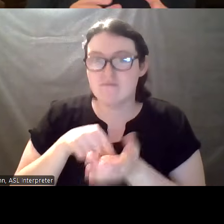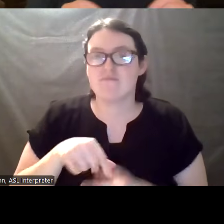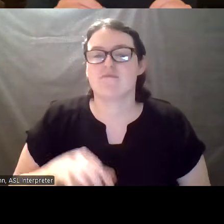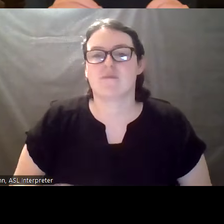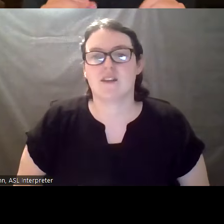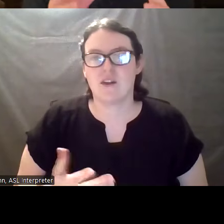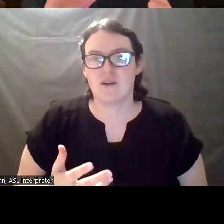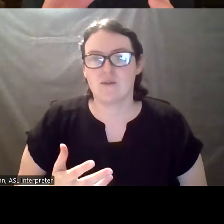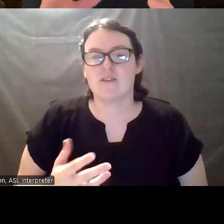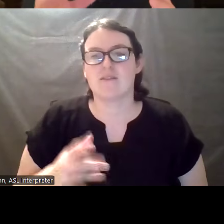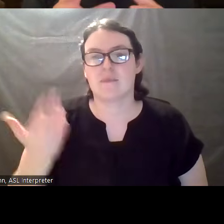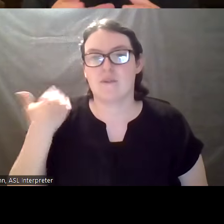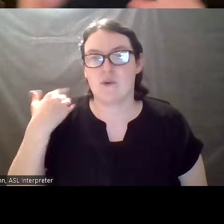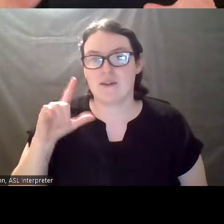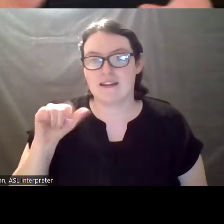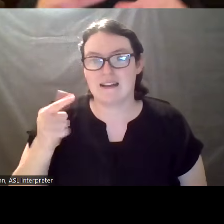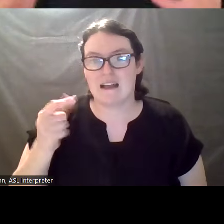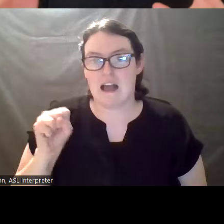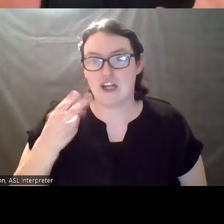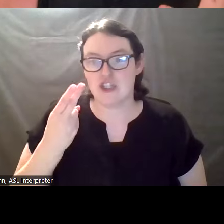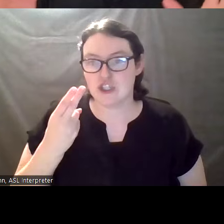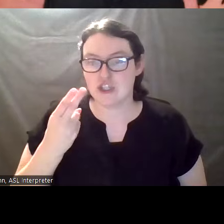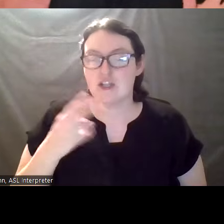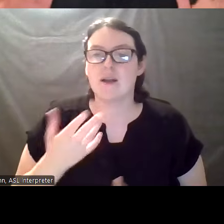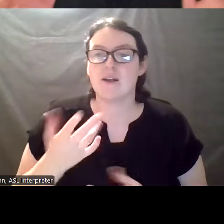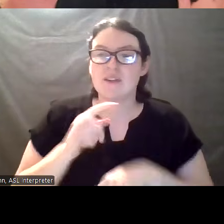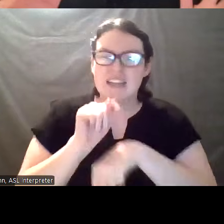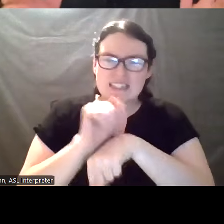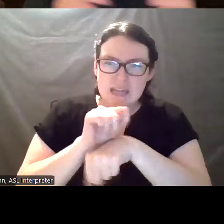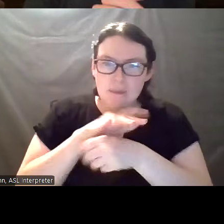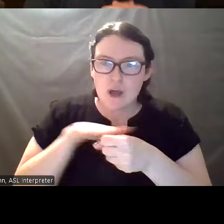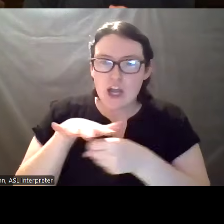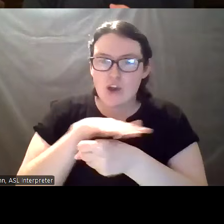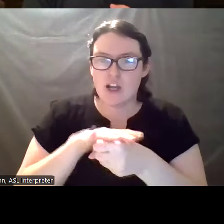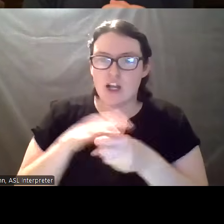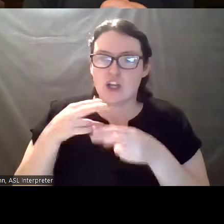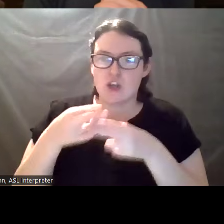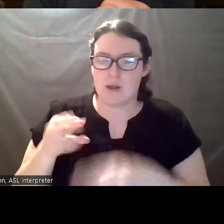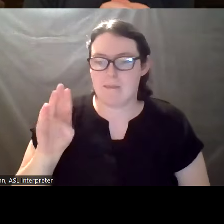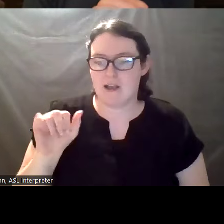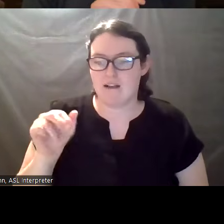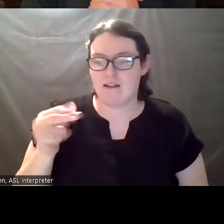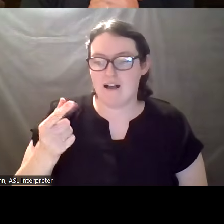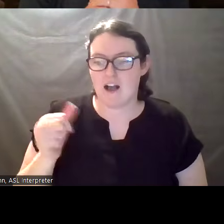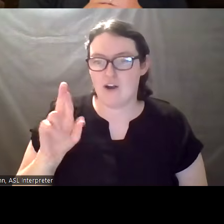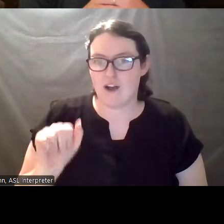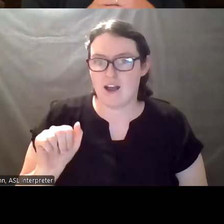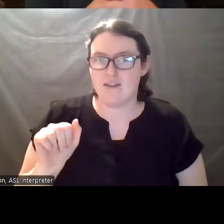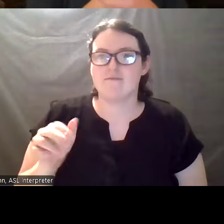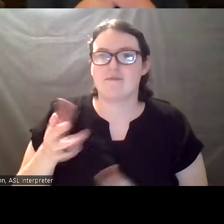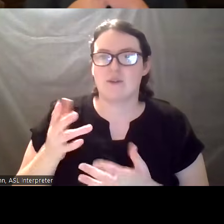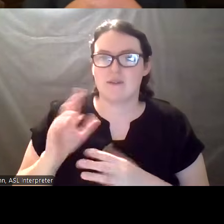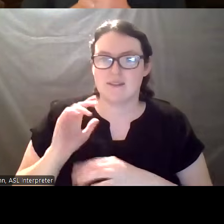in a sort of temple precinct called the Bagara, dedicated to the god Ningirsu. Uh,